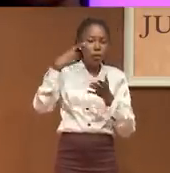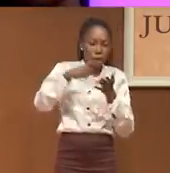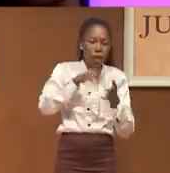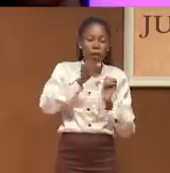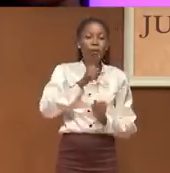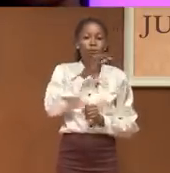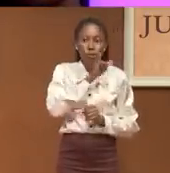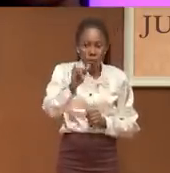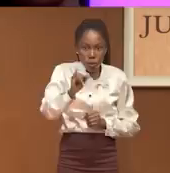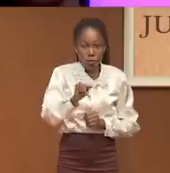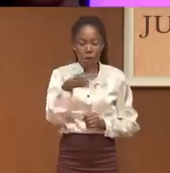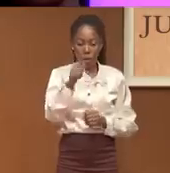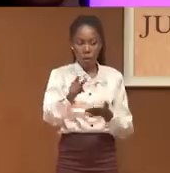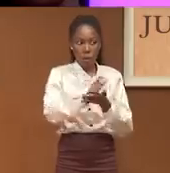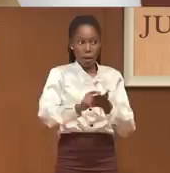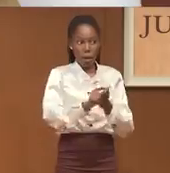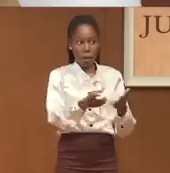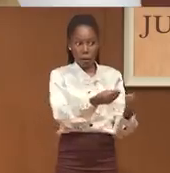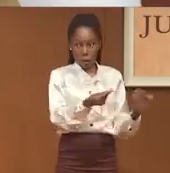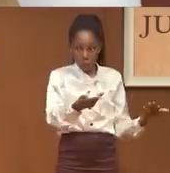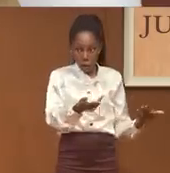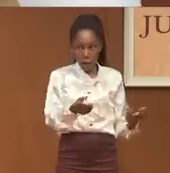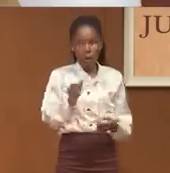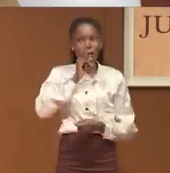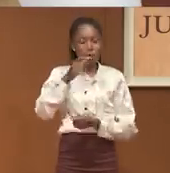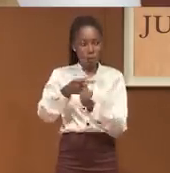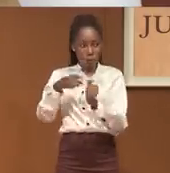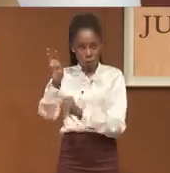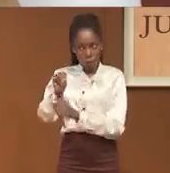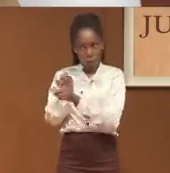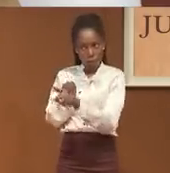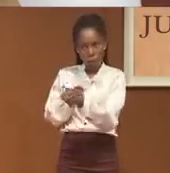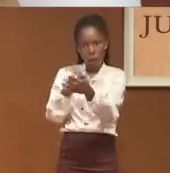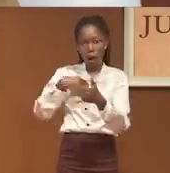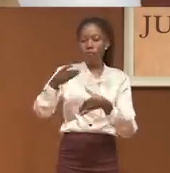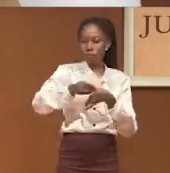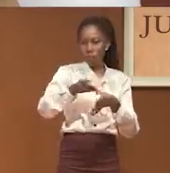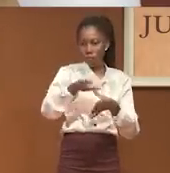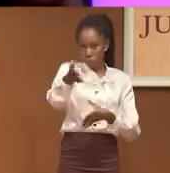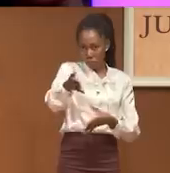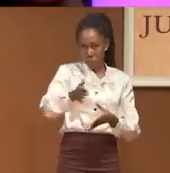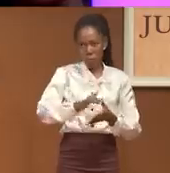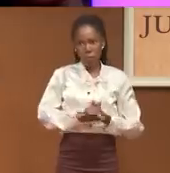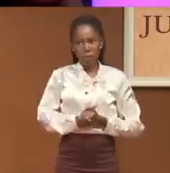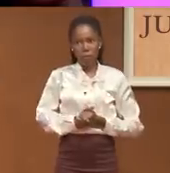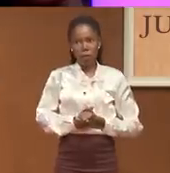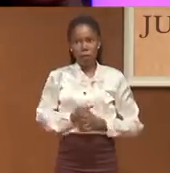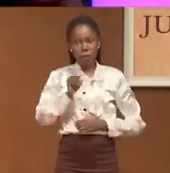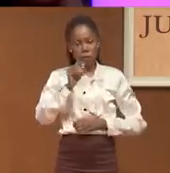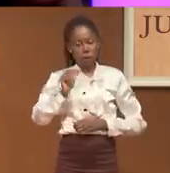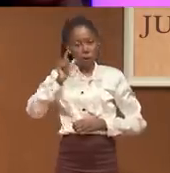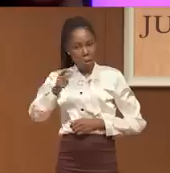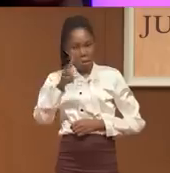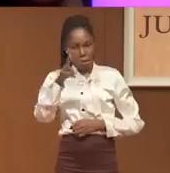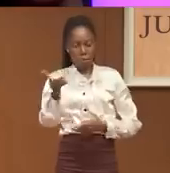if the land is actually genuine. So you took documents from him? Yes. Okay. Yes. So the result came back 2 days